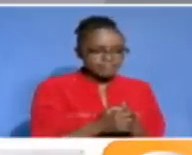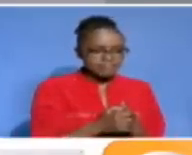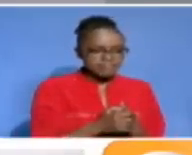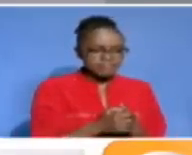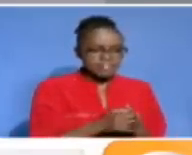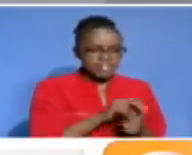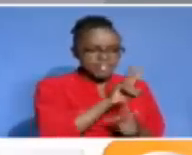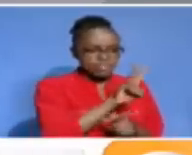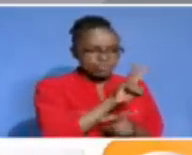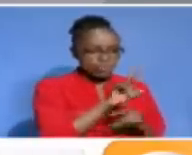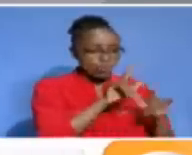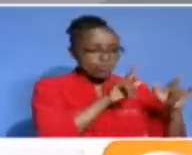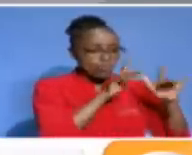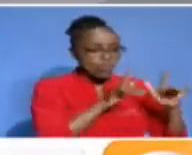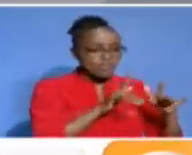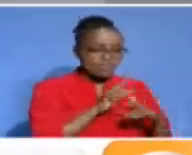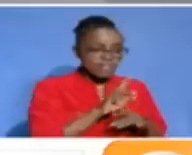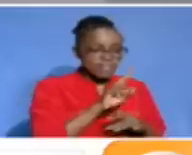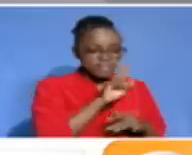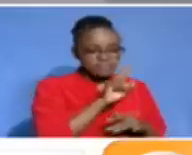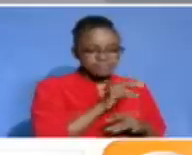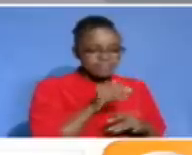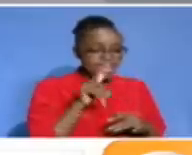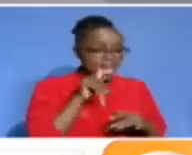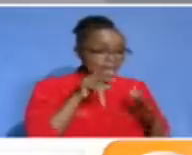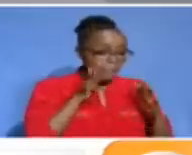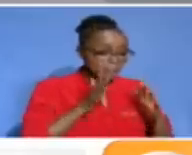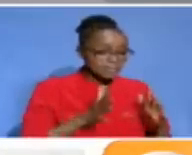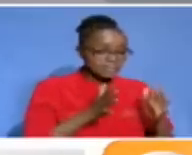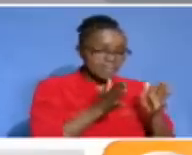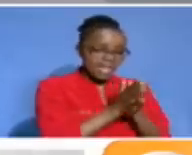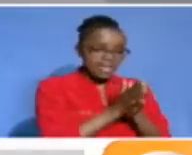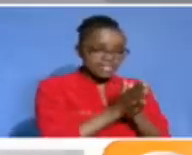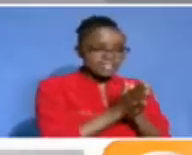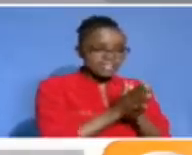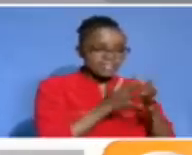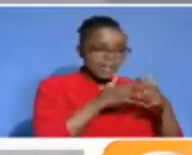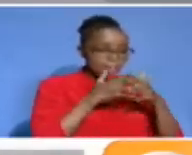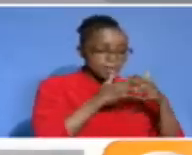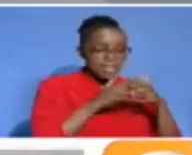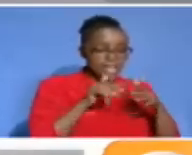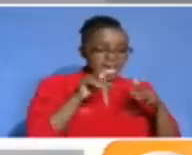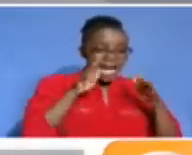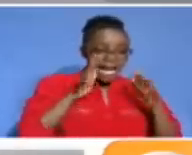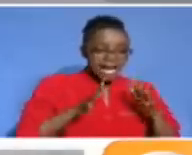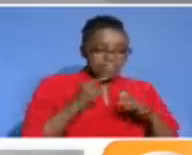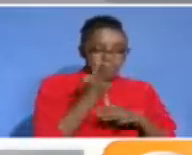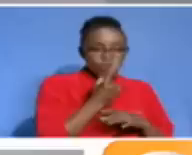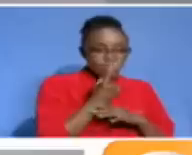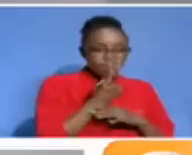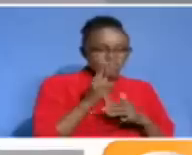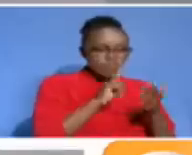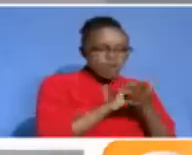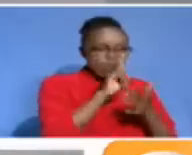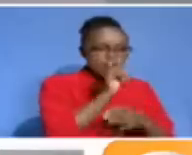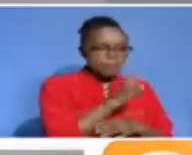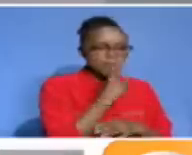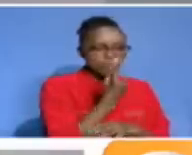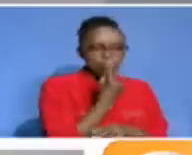The two foreigners who died, the Brit and the American, the Brit who died had only been in the country for